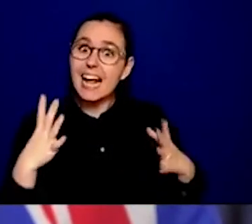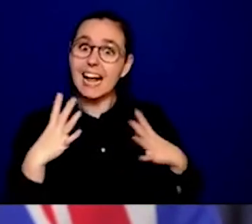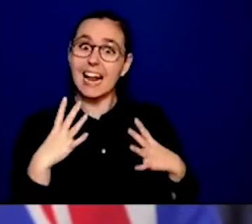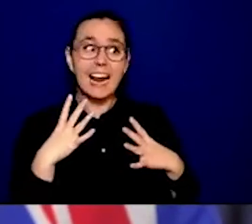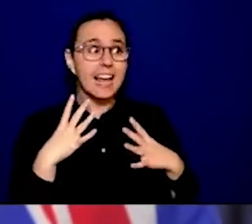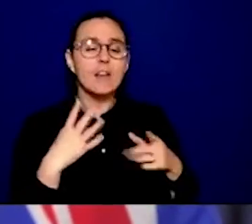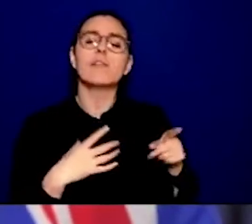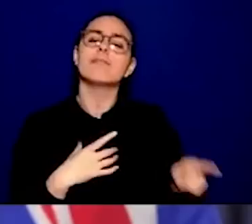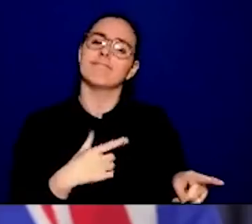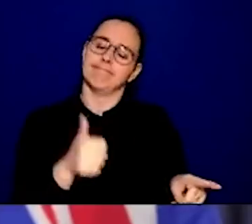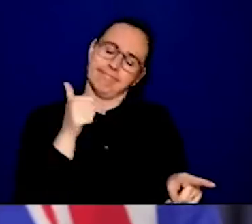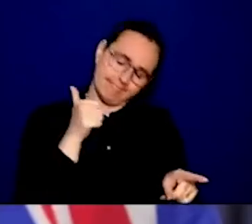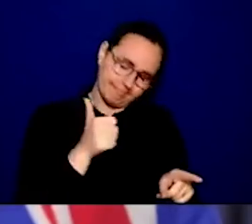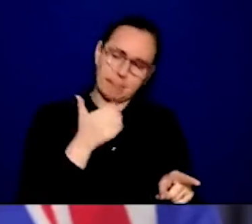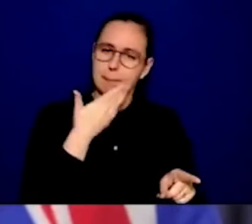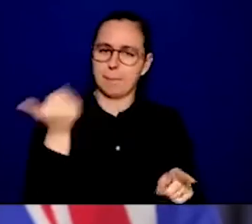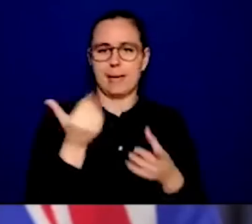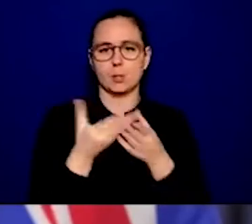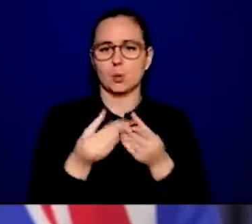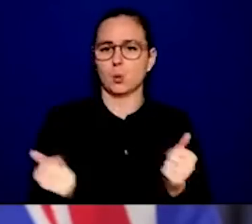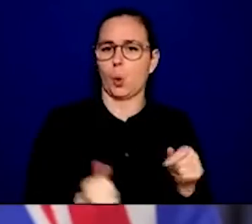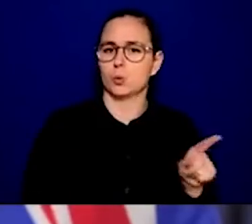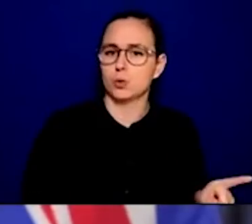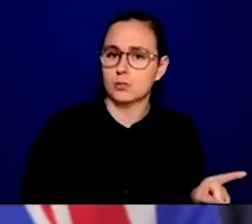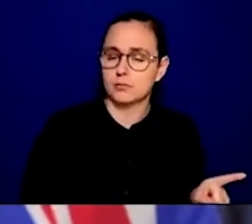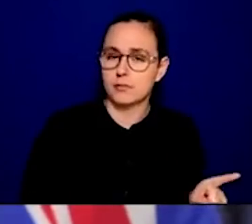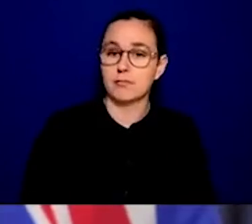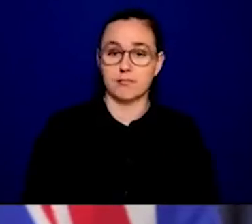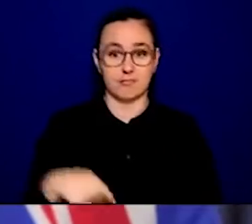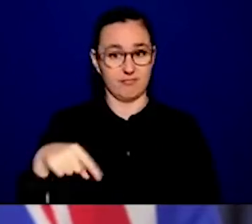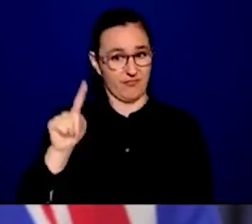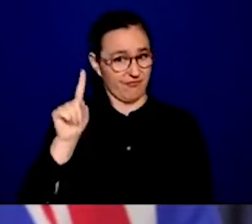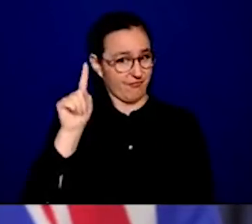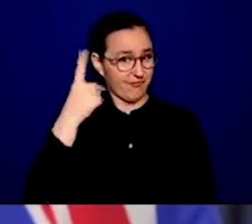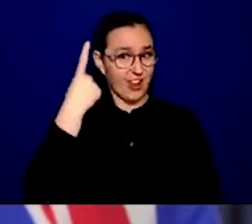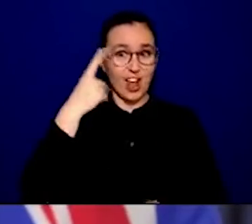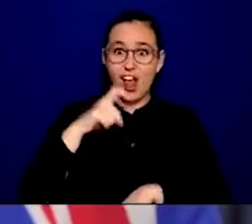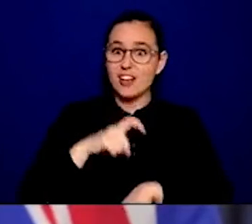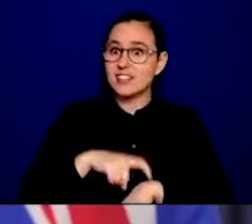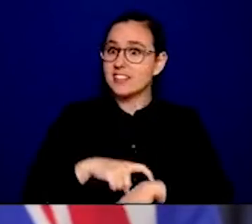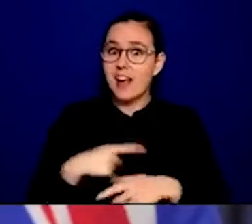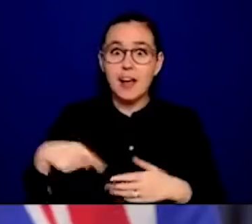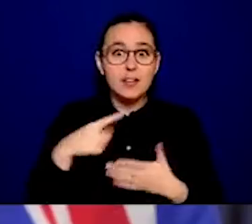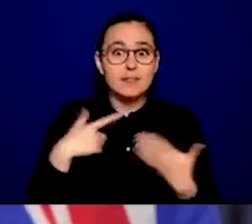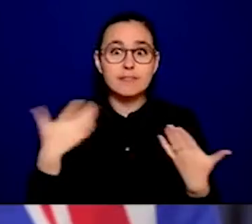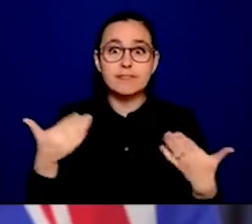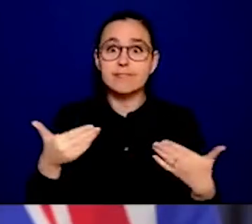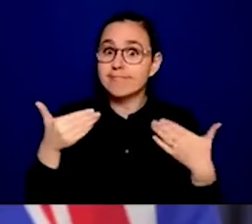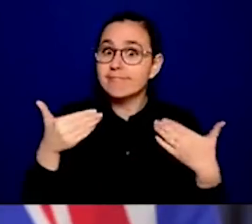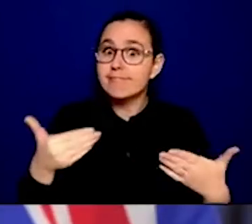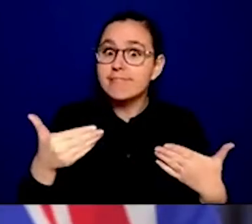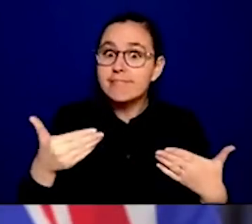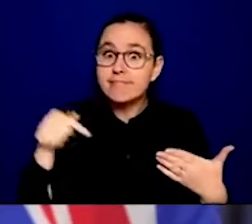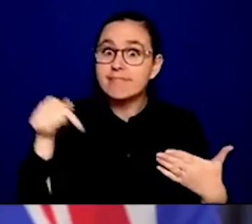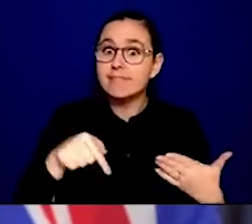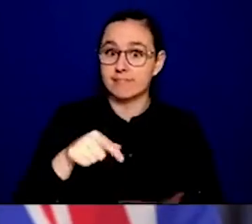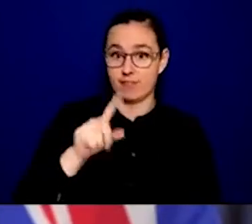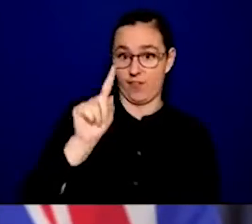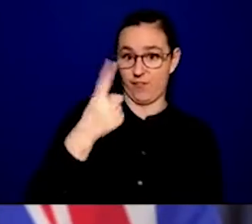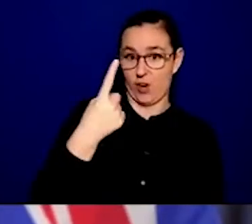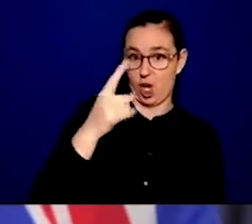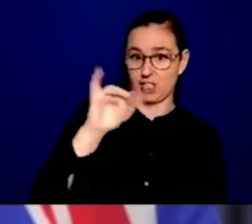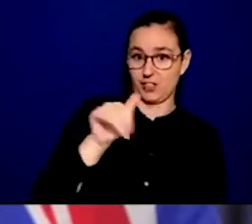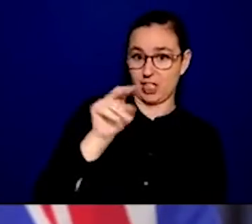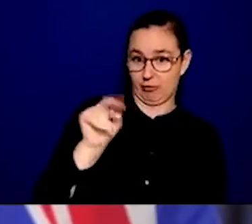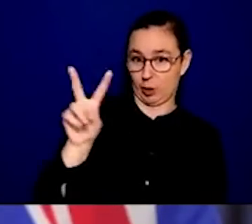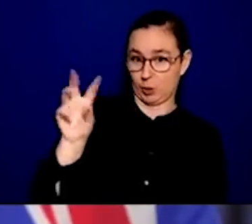time ever, we are creating permanent province-wide paid sick leave starting January 1st, 2022. After